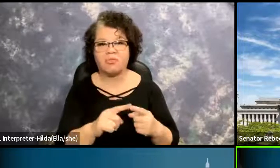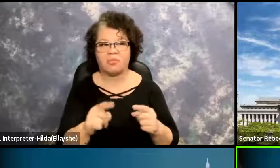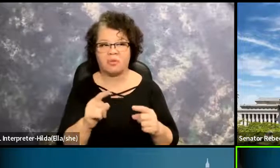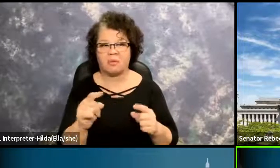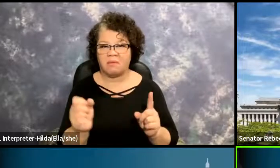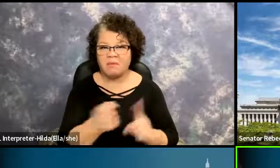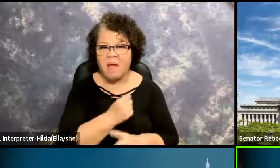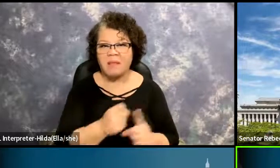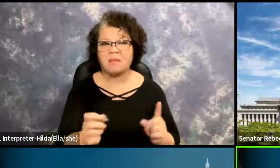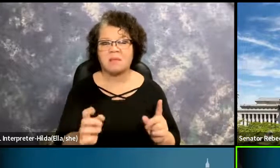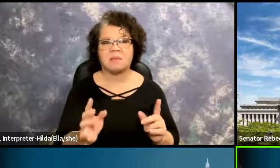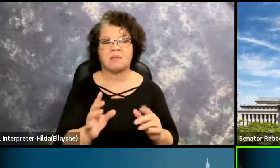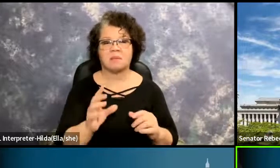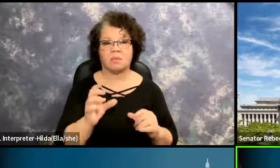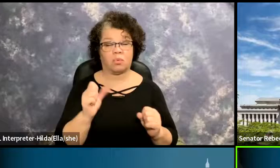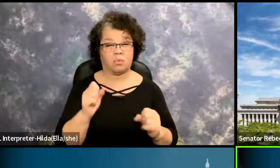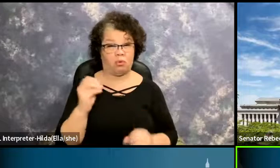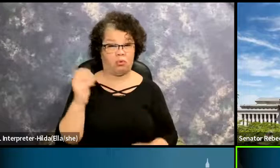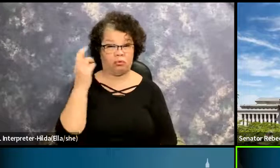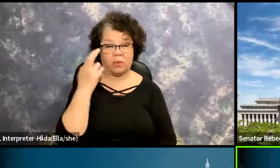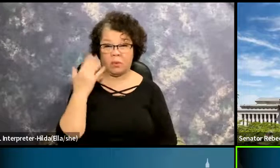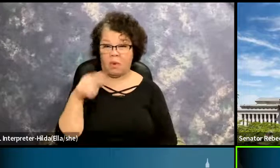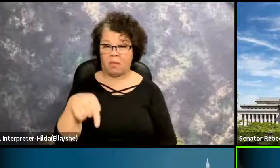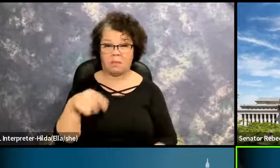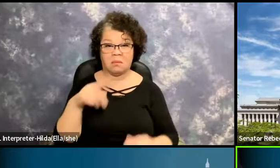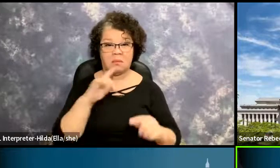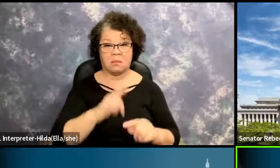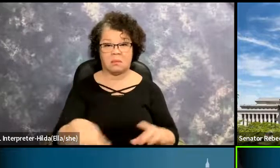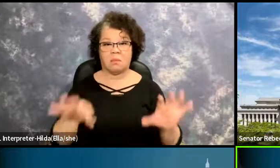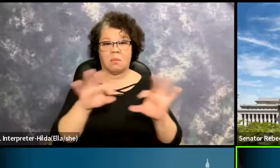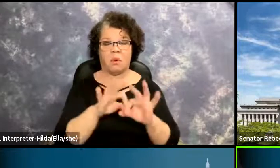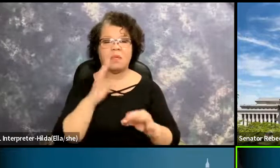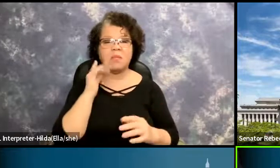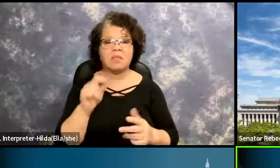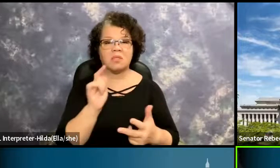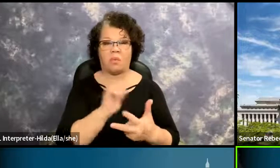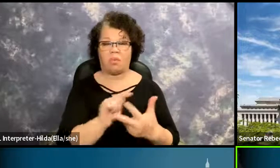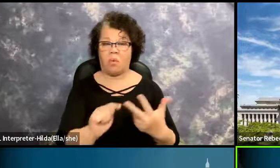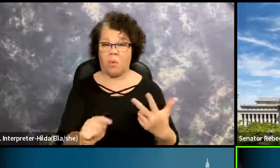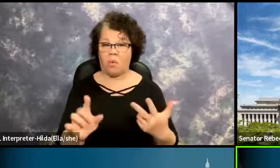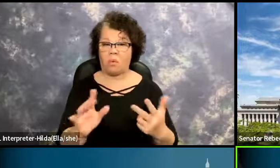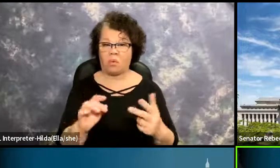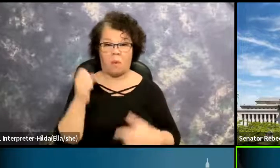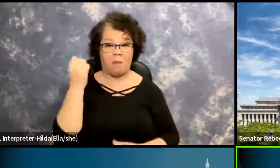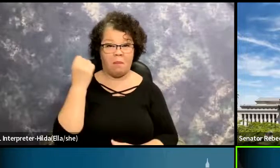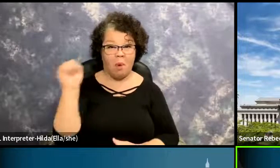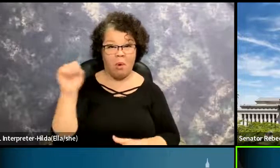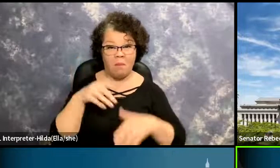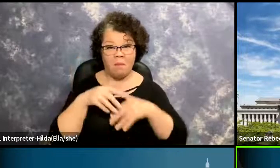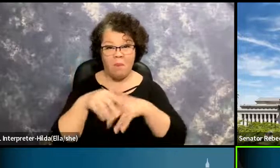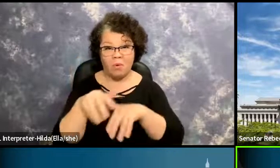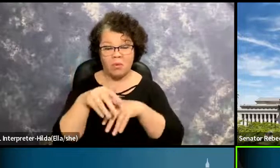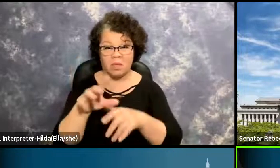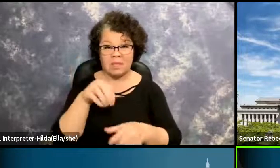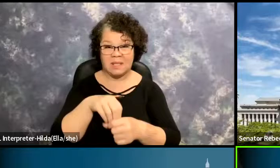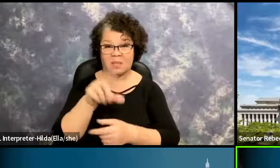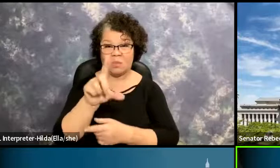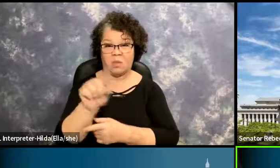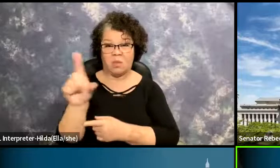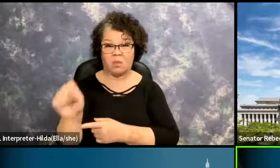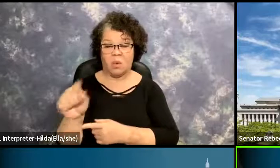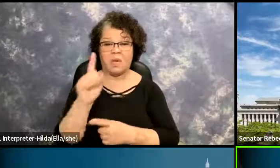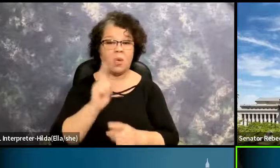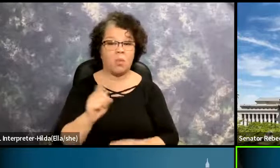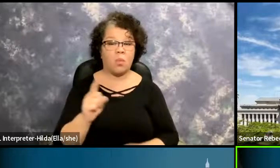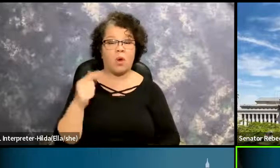So the reason that this is so important is because those marches in the streets in 2020, where George